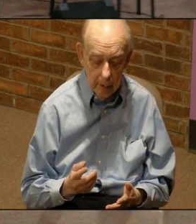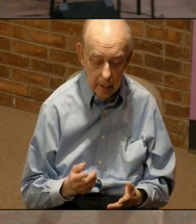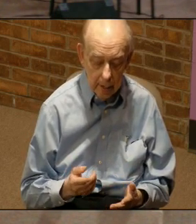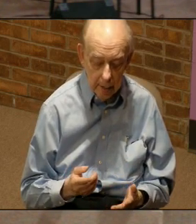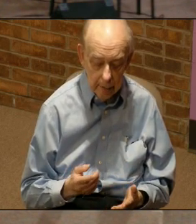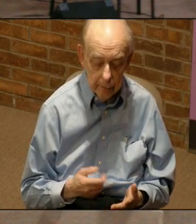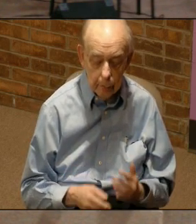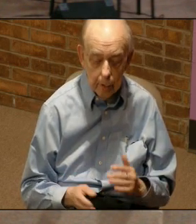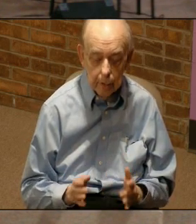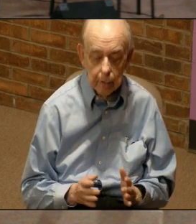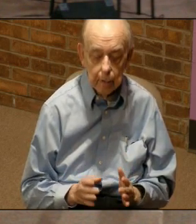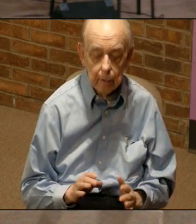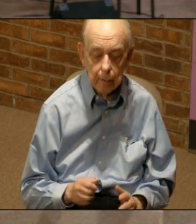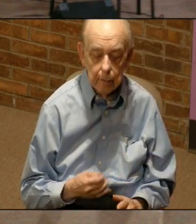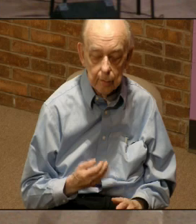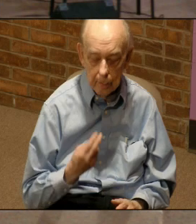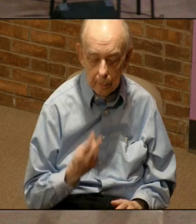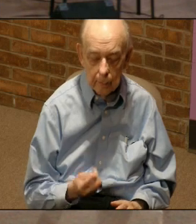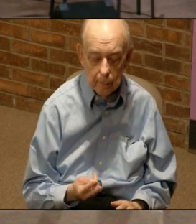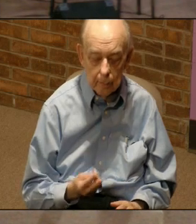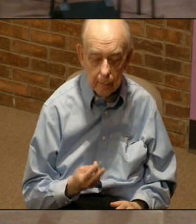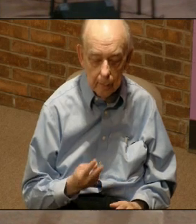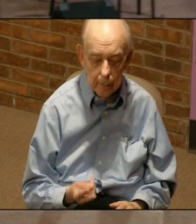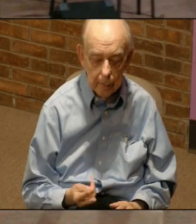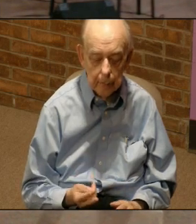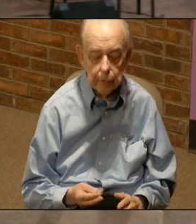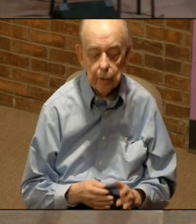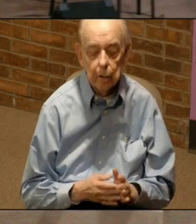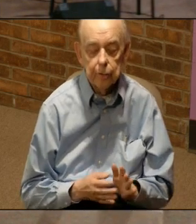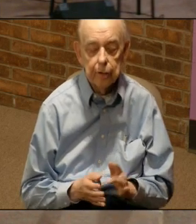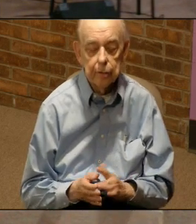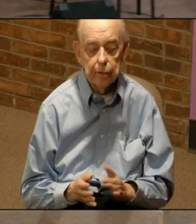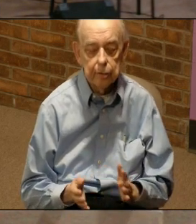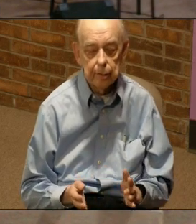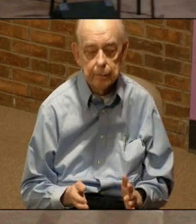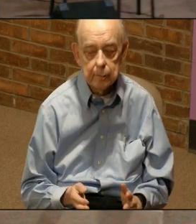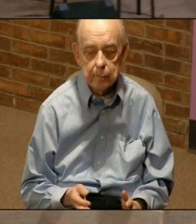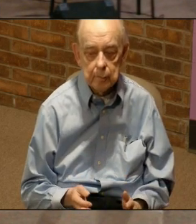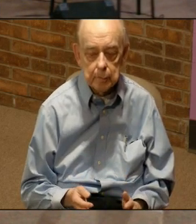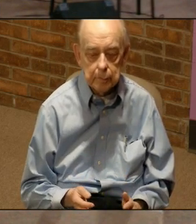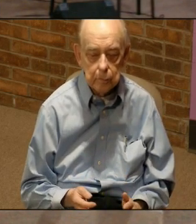saw. He saw the Jesus